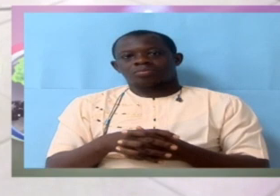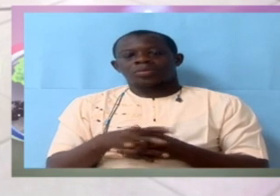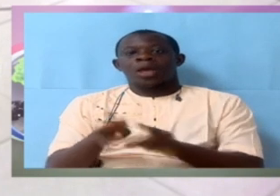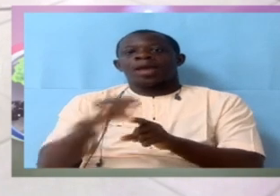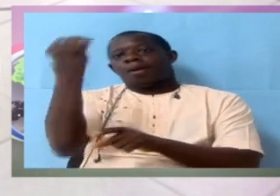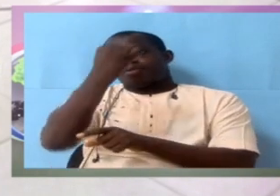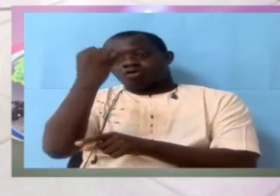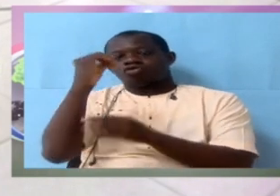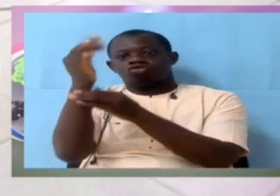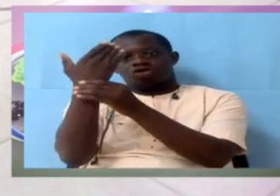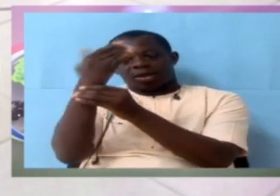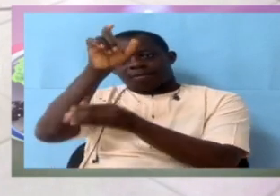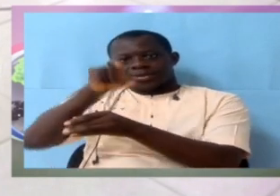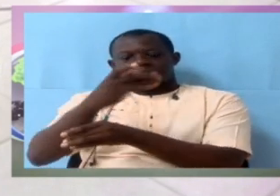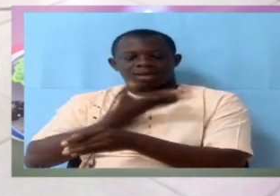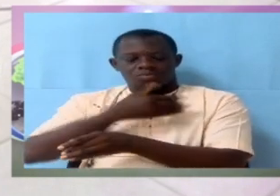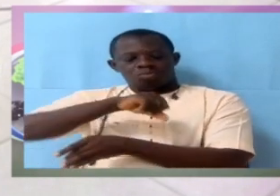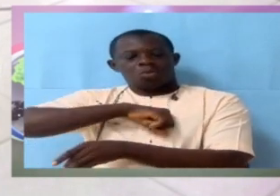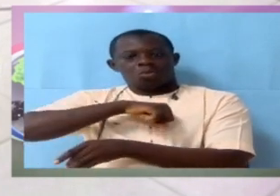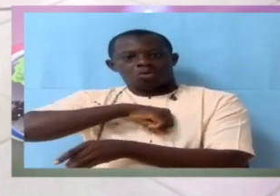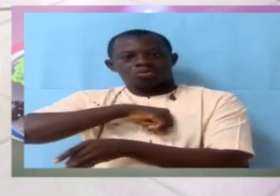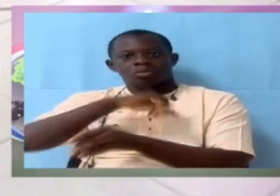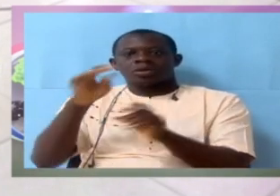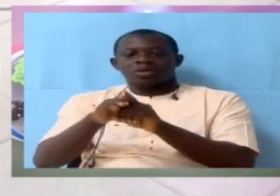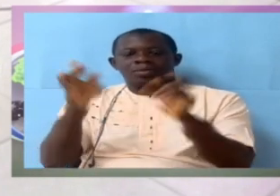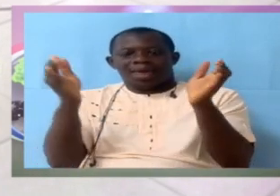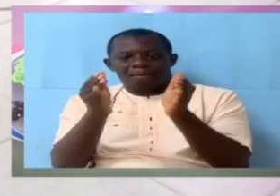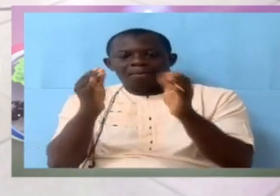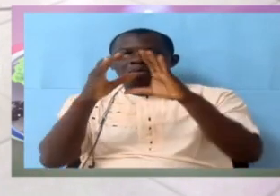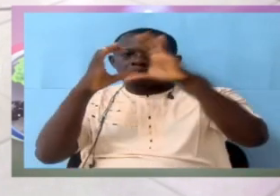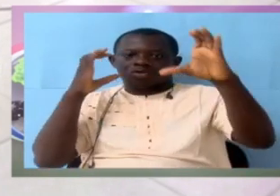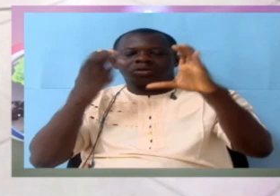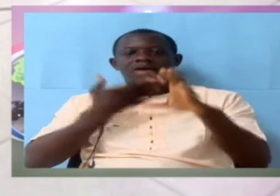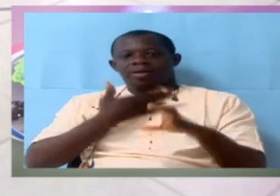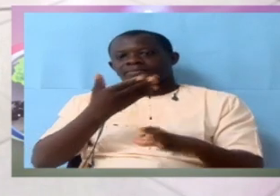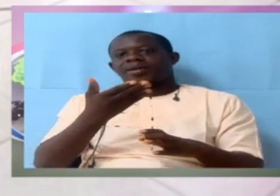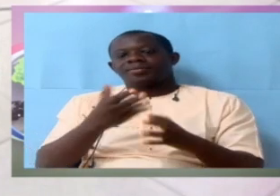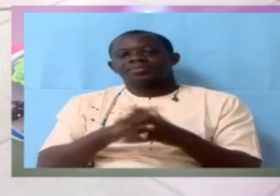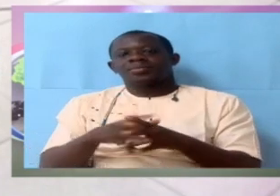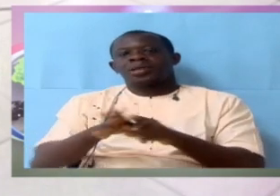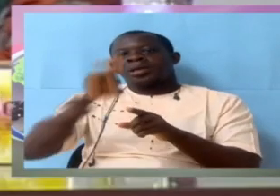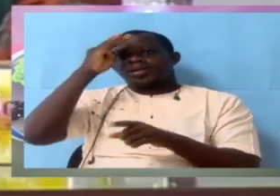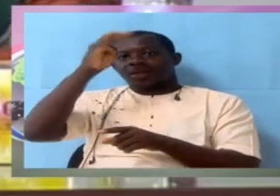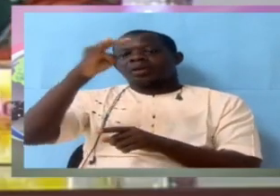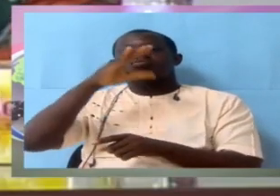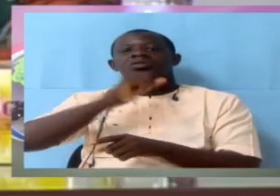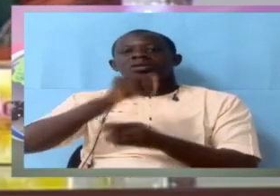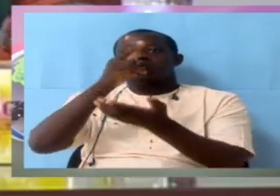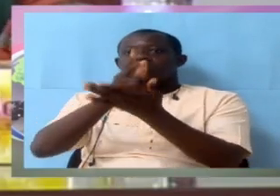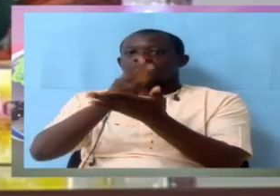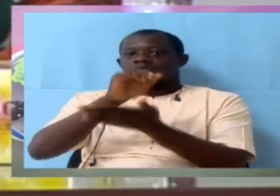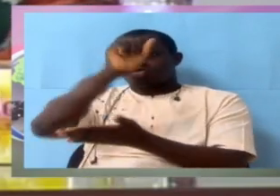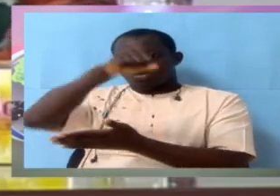Because the doctors also have their own minibus. Thank you. Mr. Witness, you have stated in